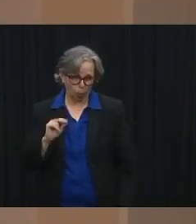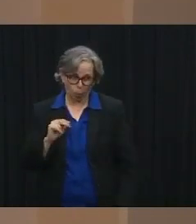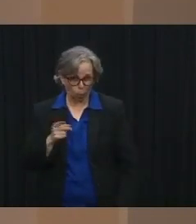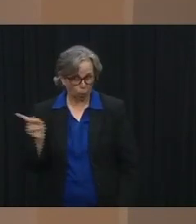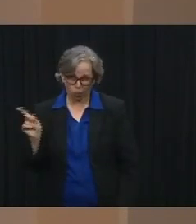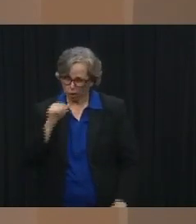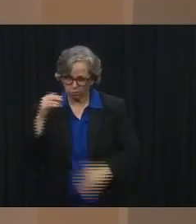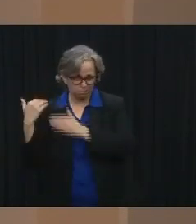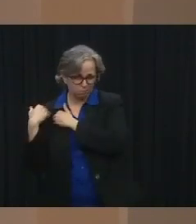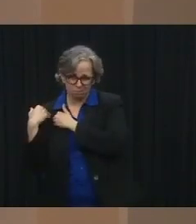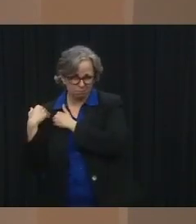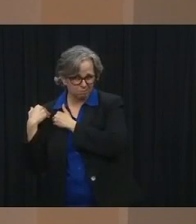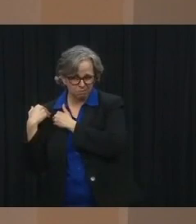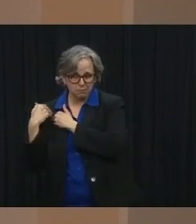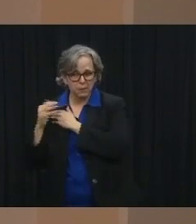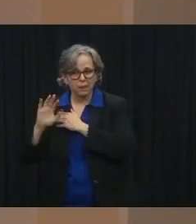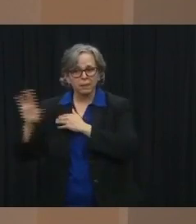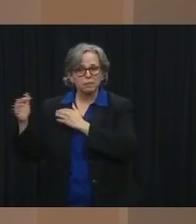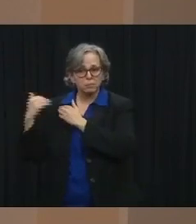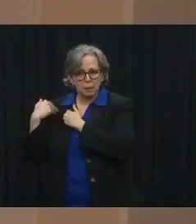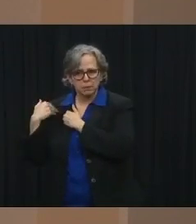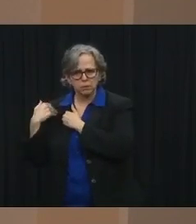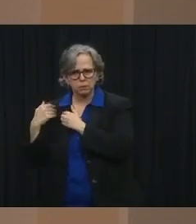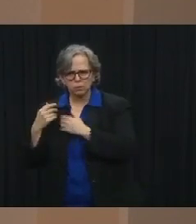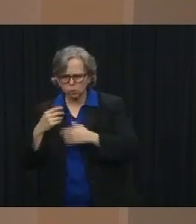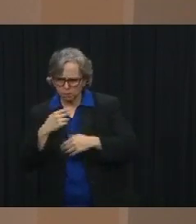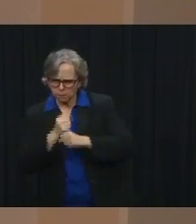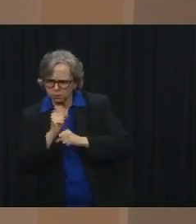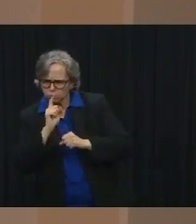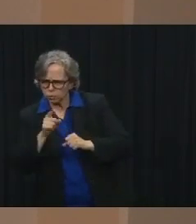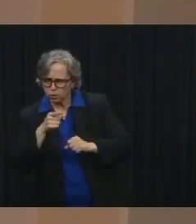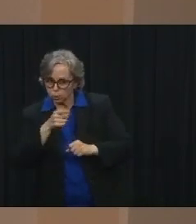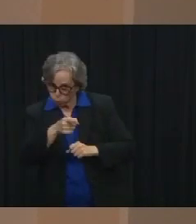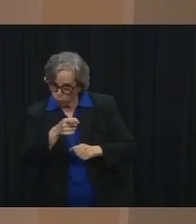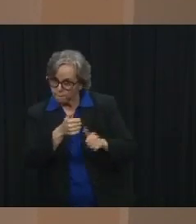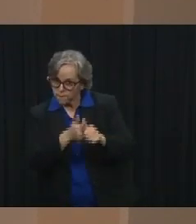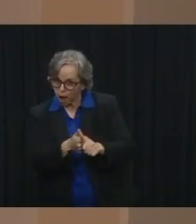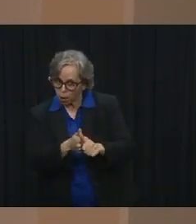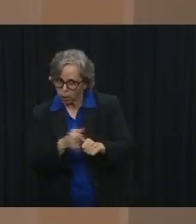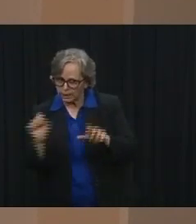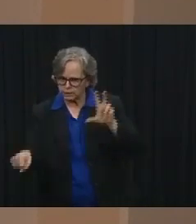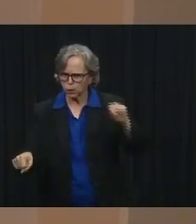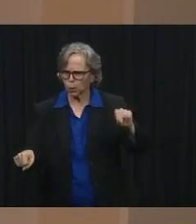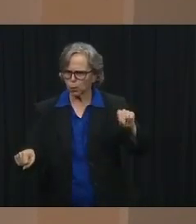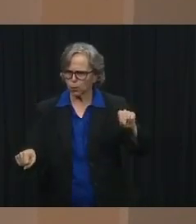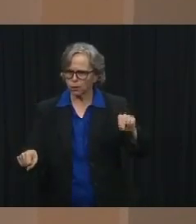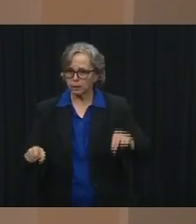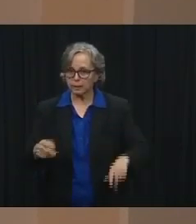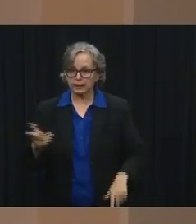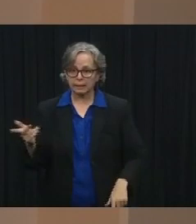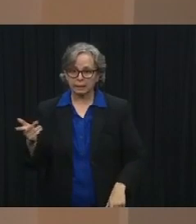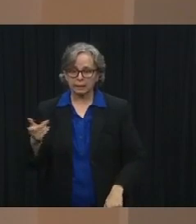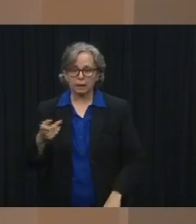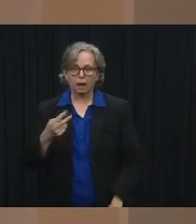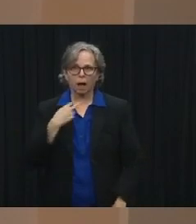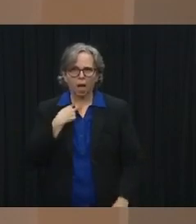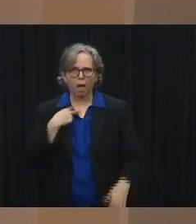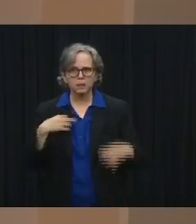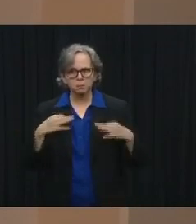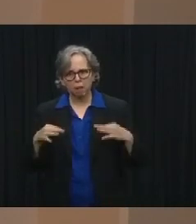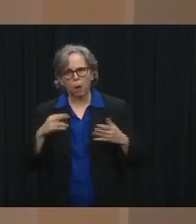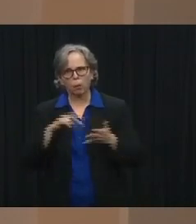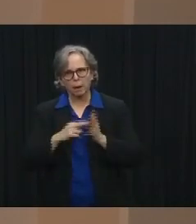the order. It's not their jobs to interpret it for you, and if you overwhelm them, then they can't do their jobs. They can't take